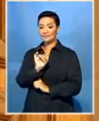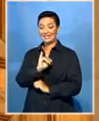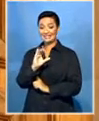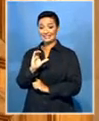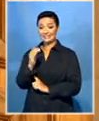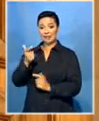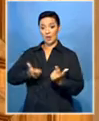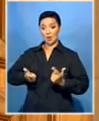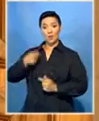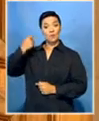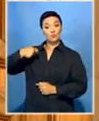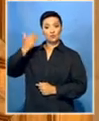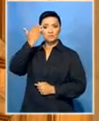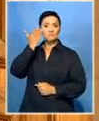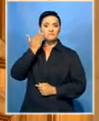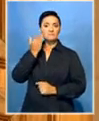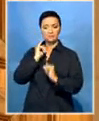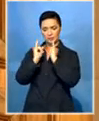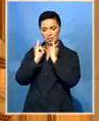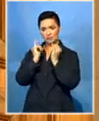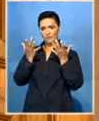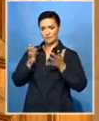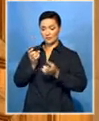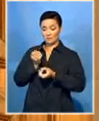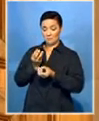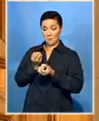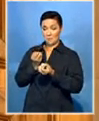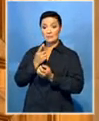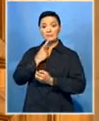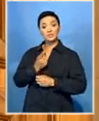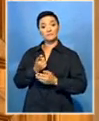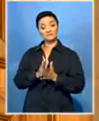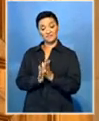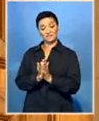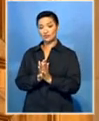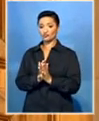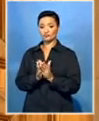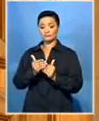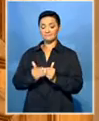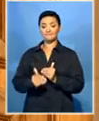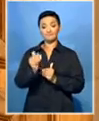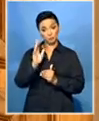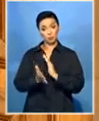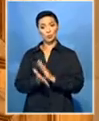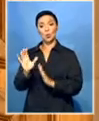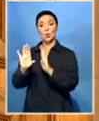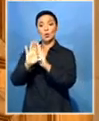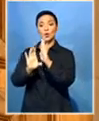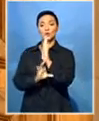prosecutor has indicated in an interview with SABC that the matter is most likely to end up at the